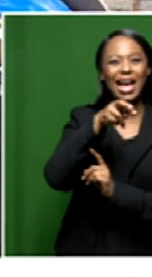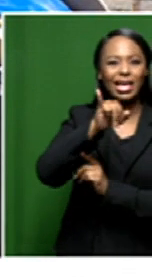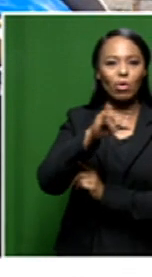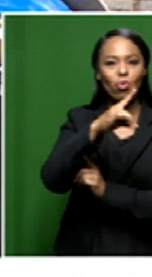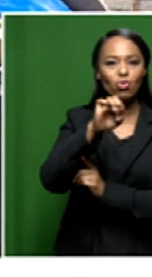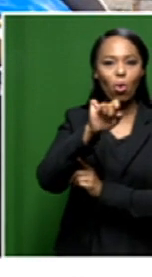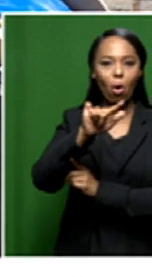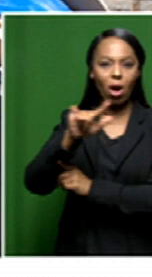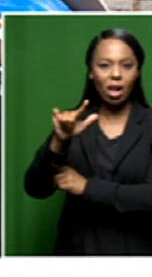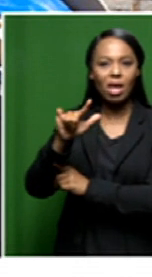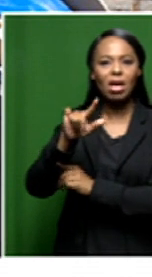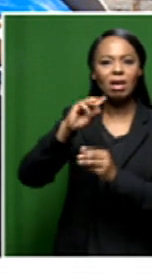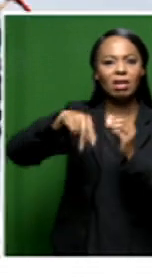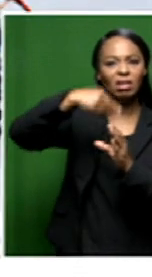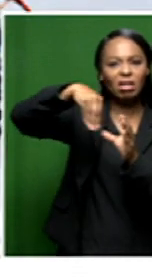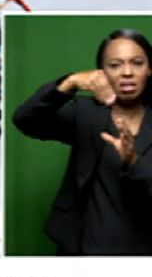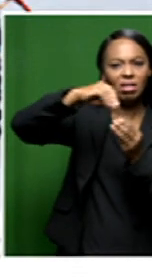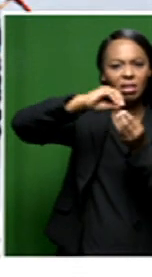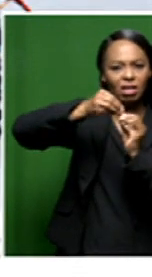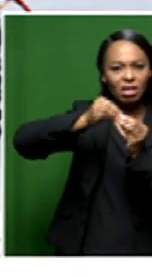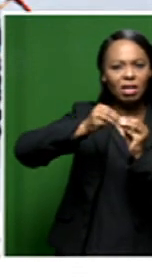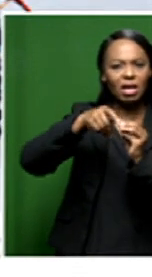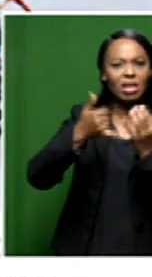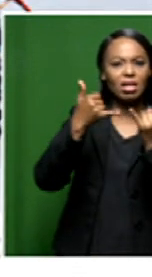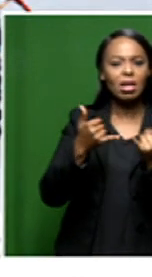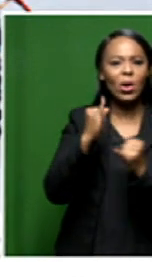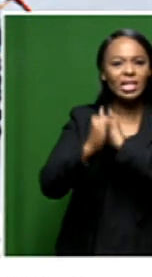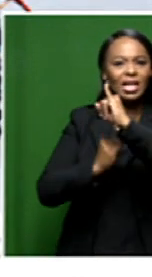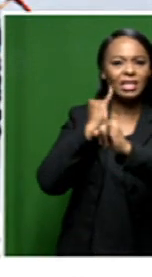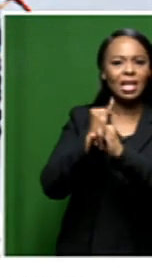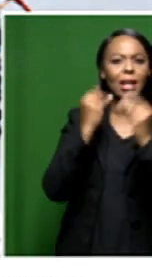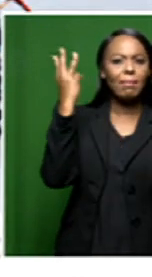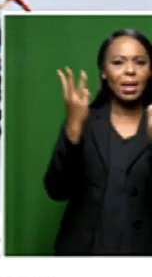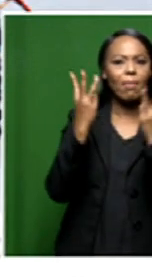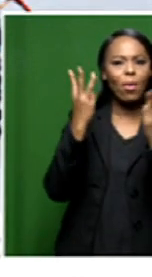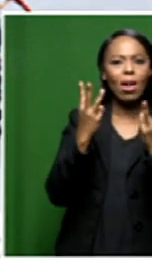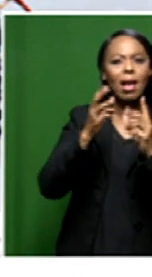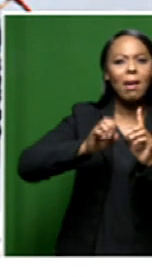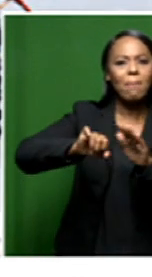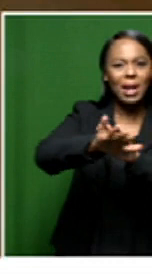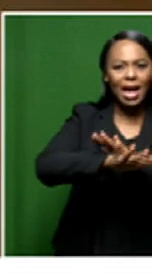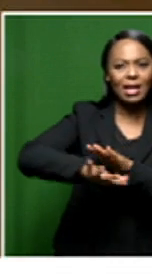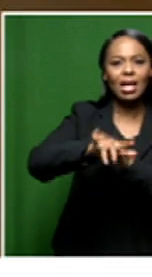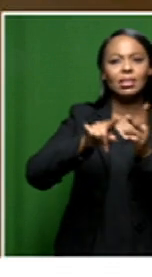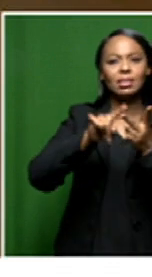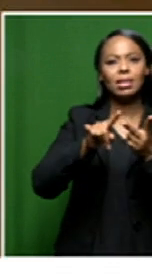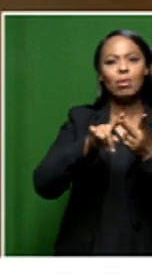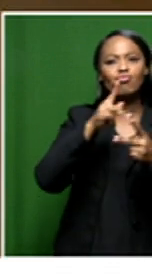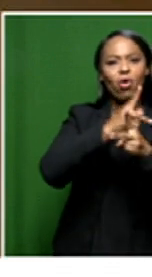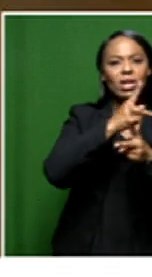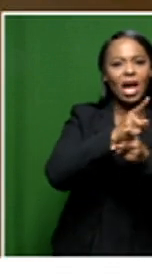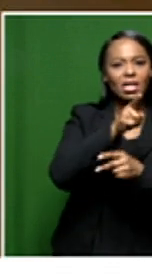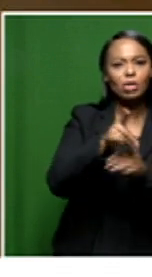foot cranked washing machine has bagged the RS Components International People Planet Product Student Design